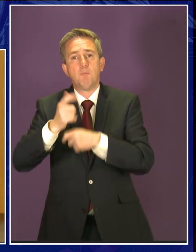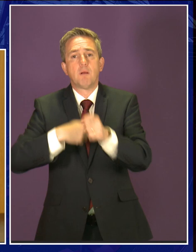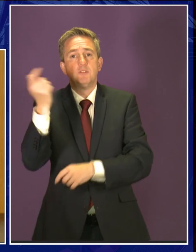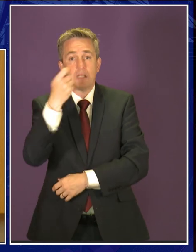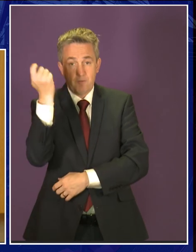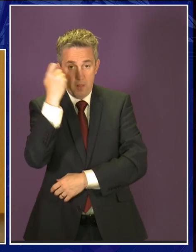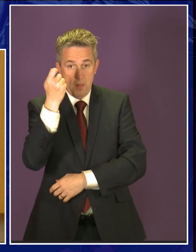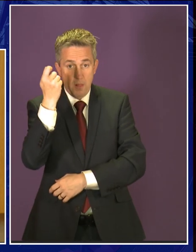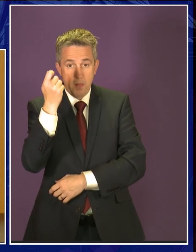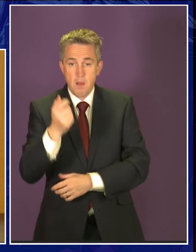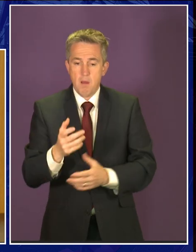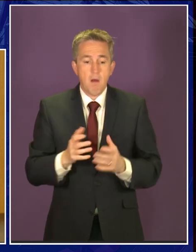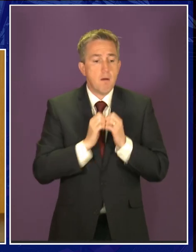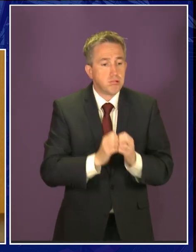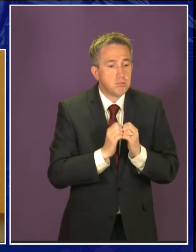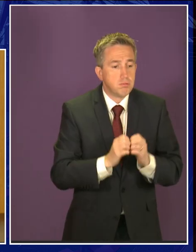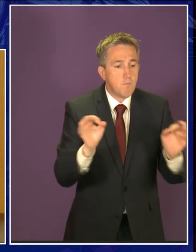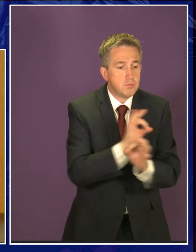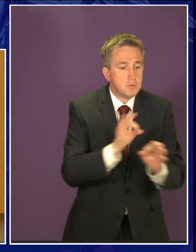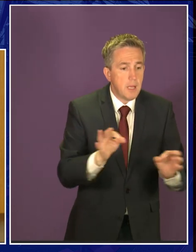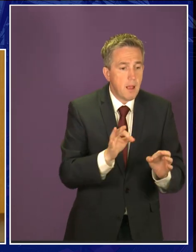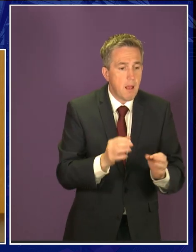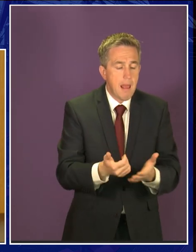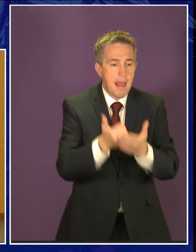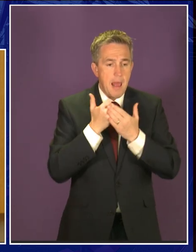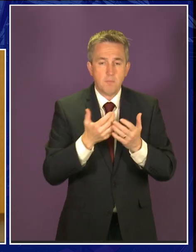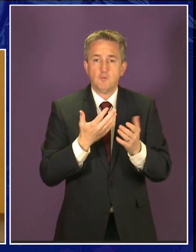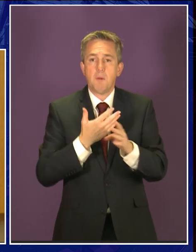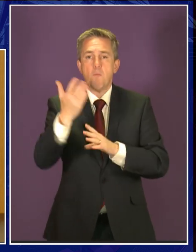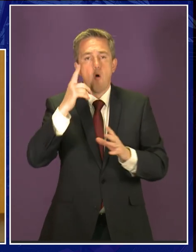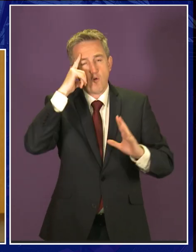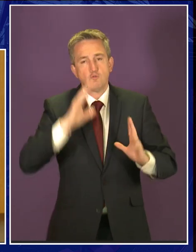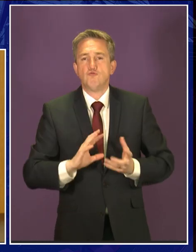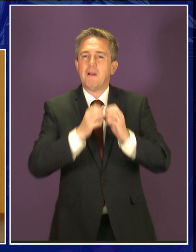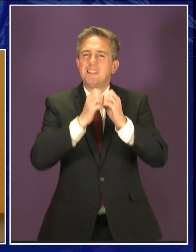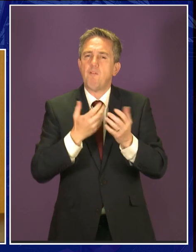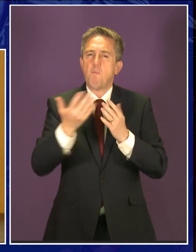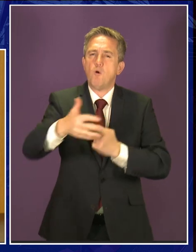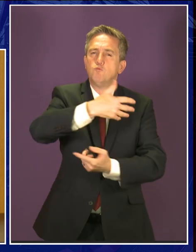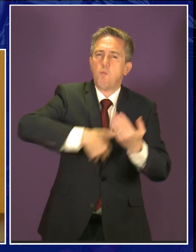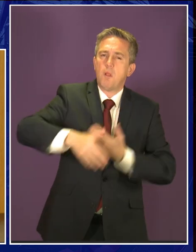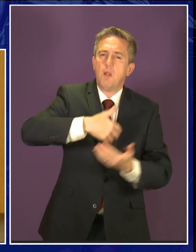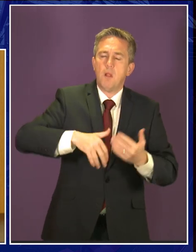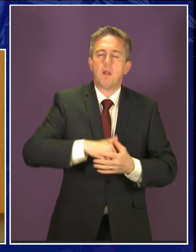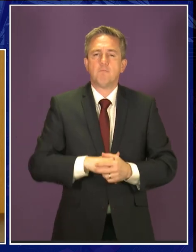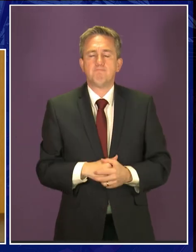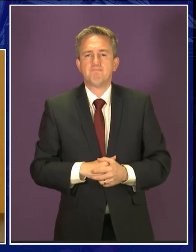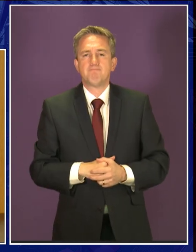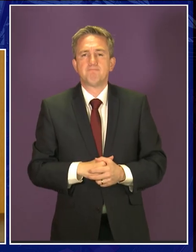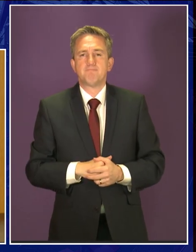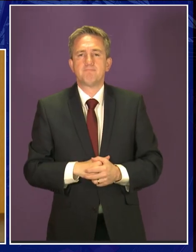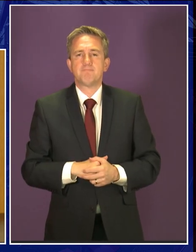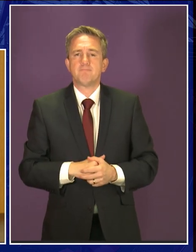to play music enhances creativity and promotes prosocial behavior. Let me now give you some specific examples